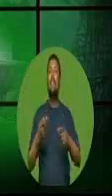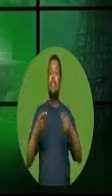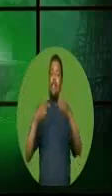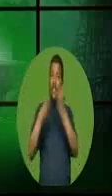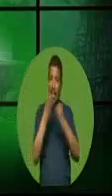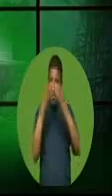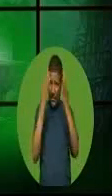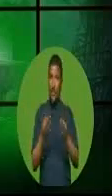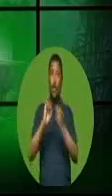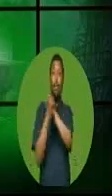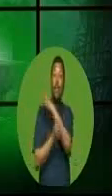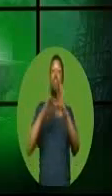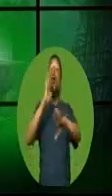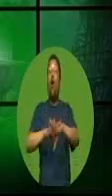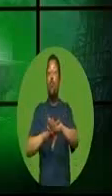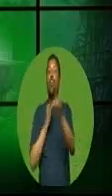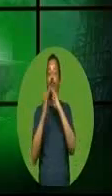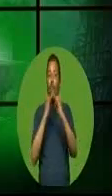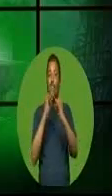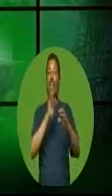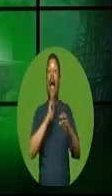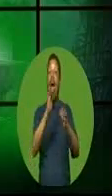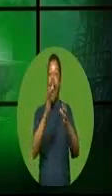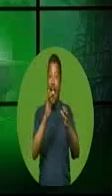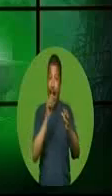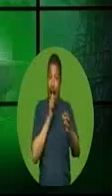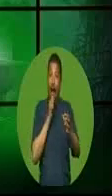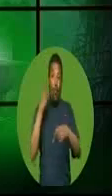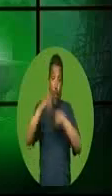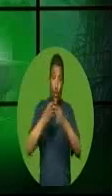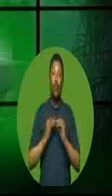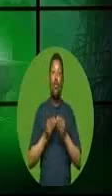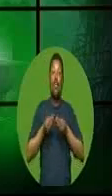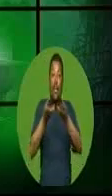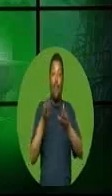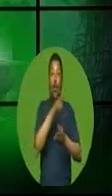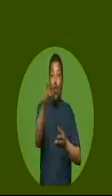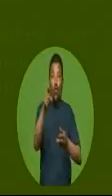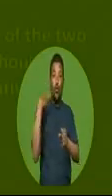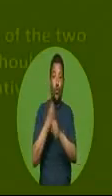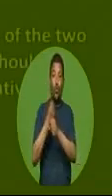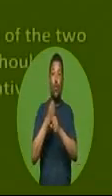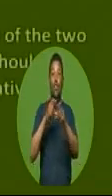on the information I am going to give you. You will do the exercise in groups.